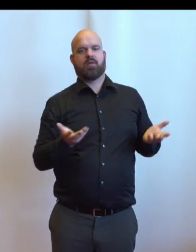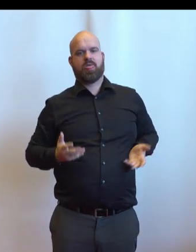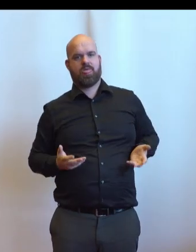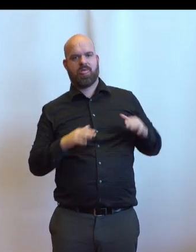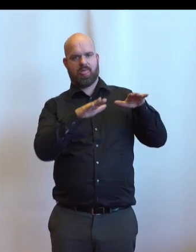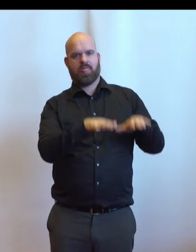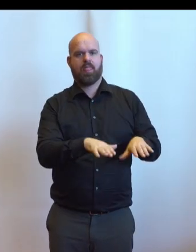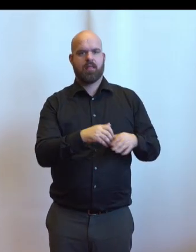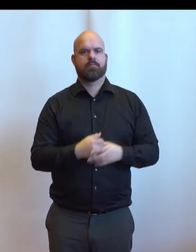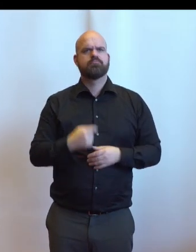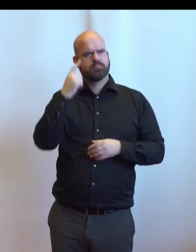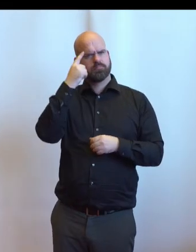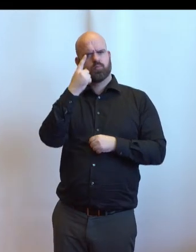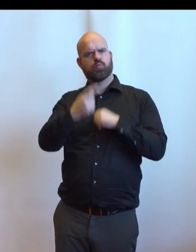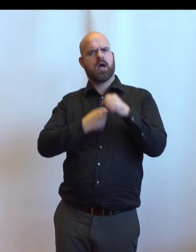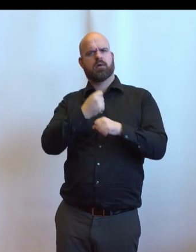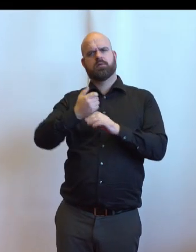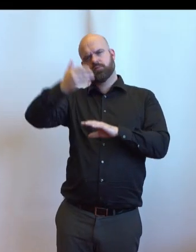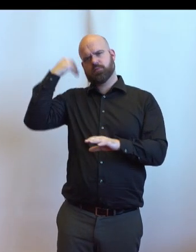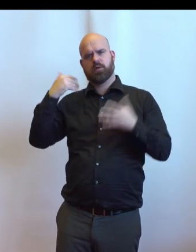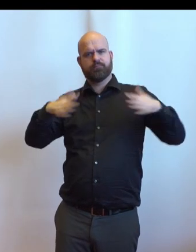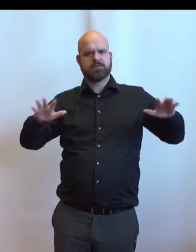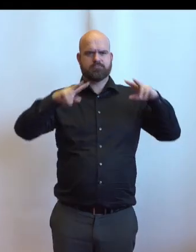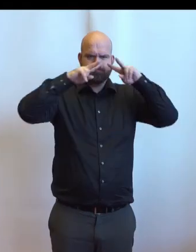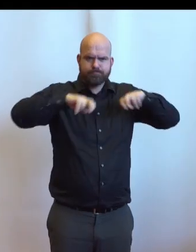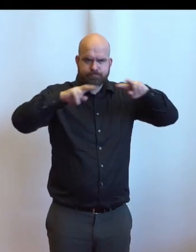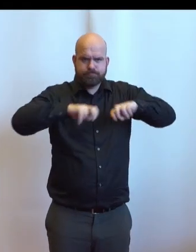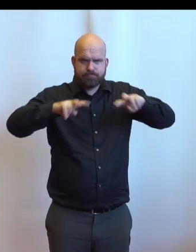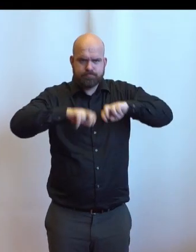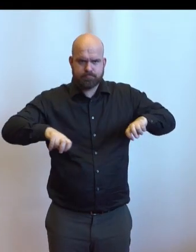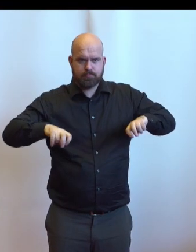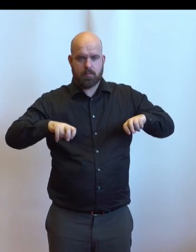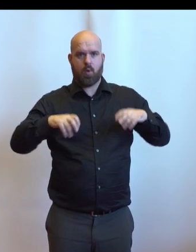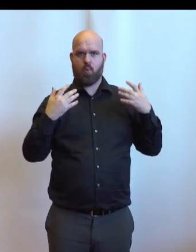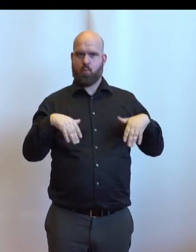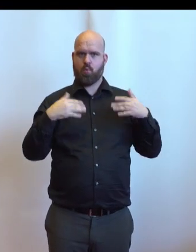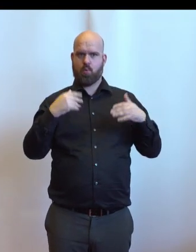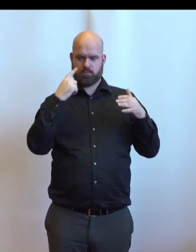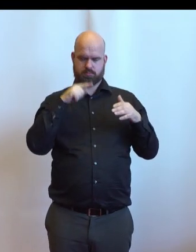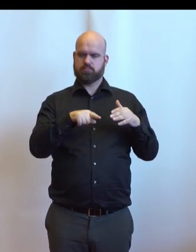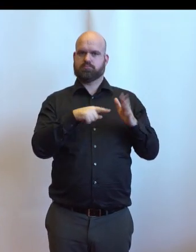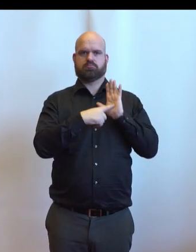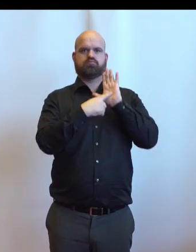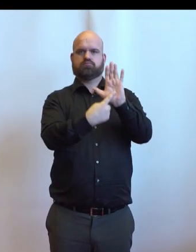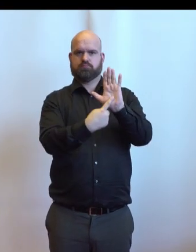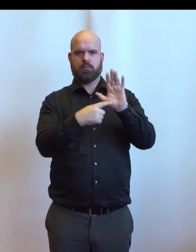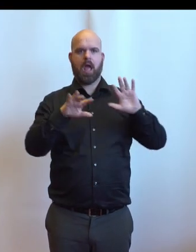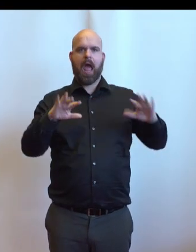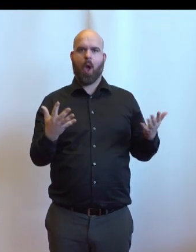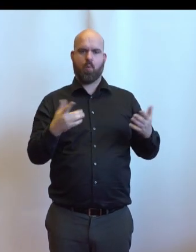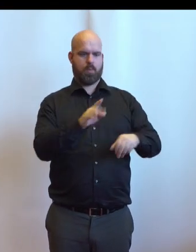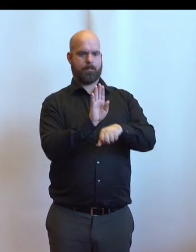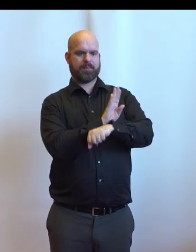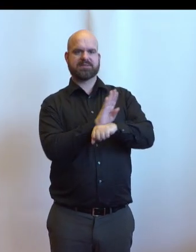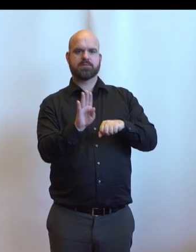large study. It's worth looking at. It gives a really good indication of the business case. Microsoft sponsors this about once